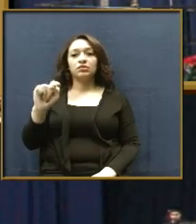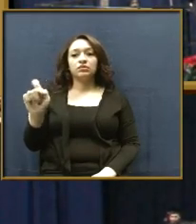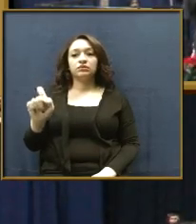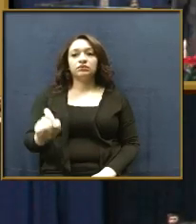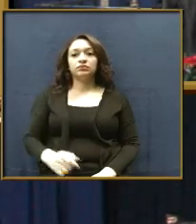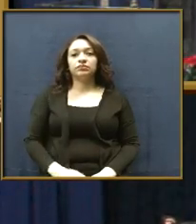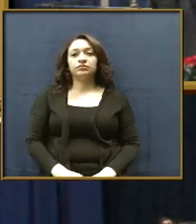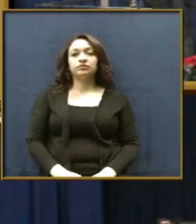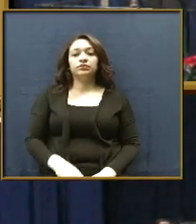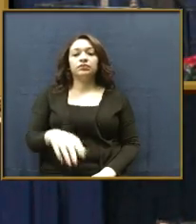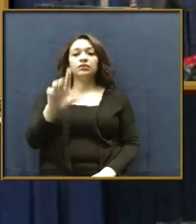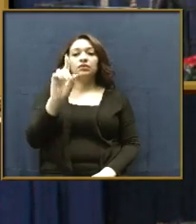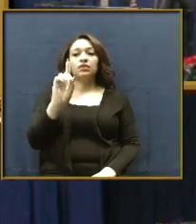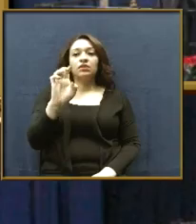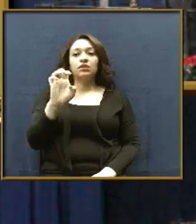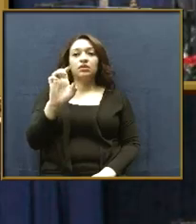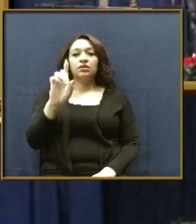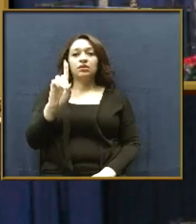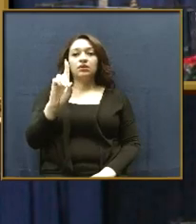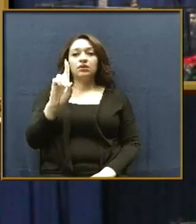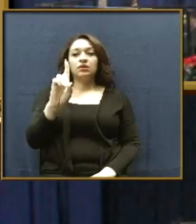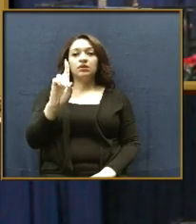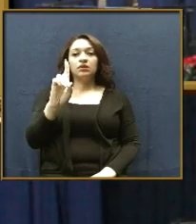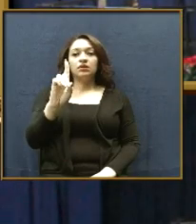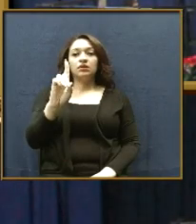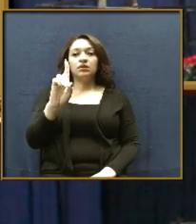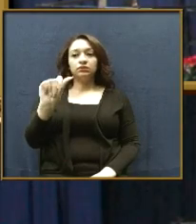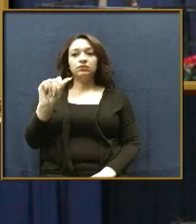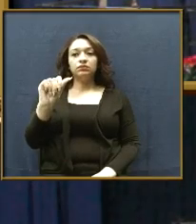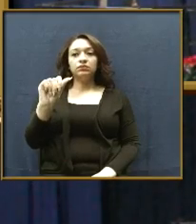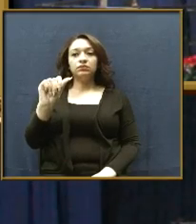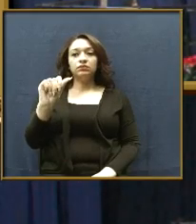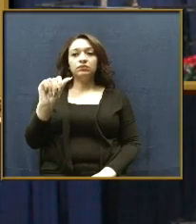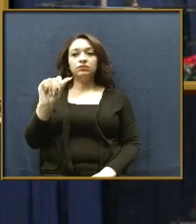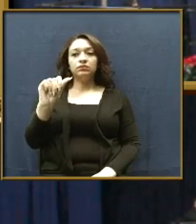Deidre D. Knox, cum laude.